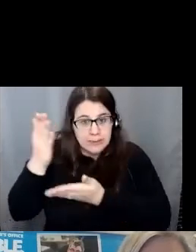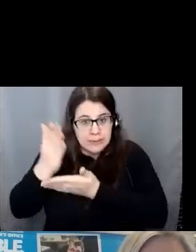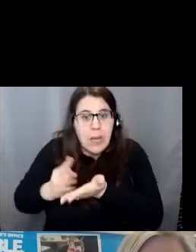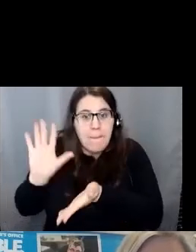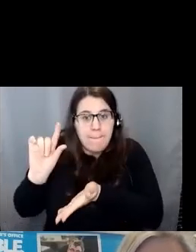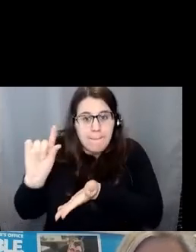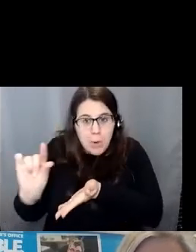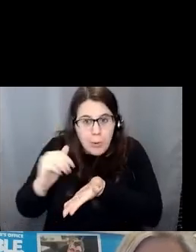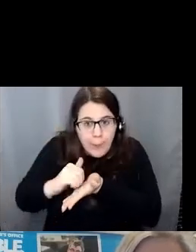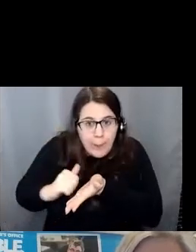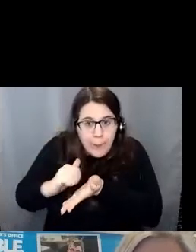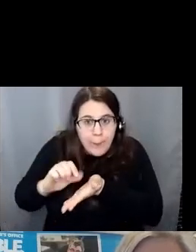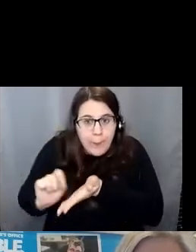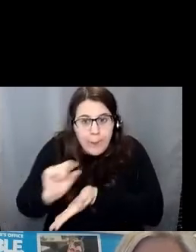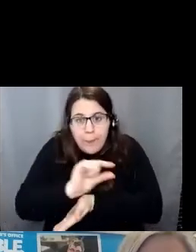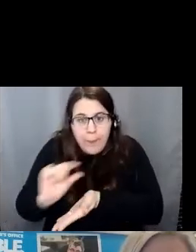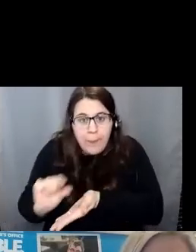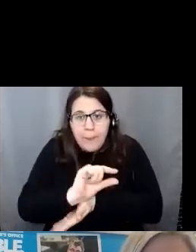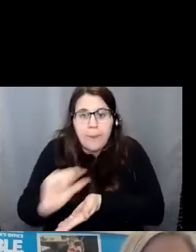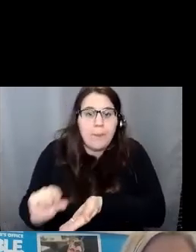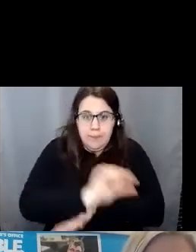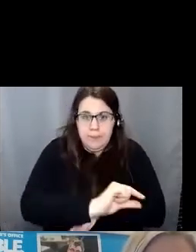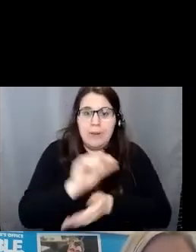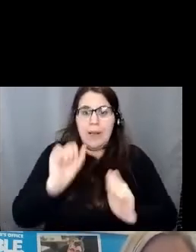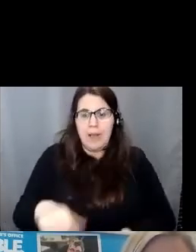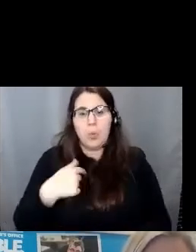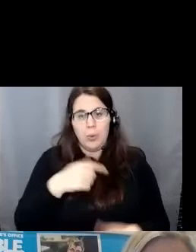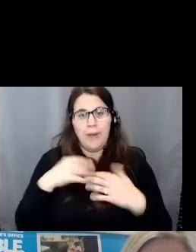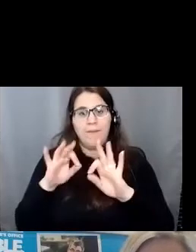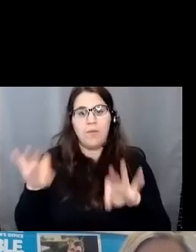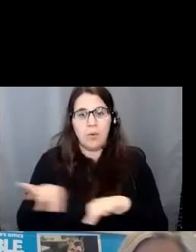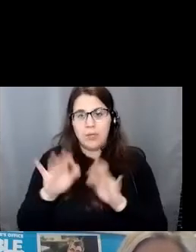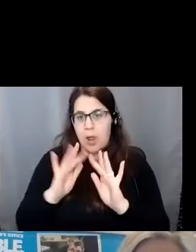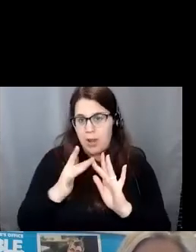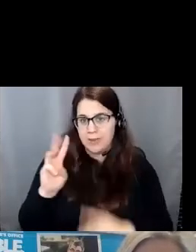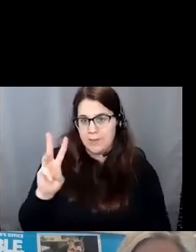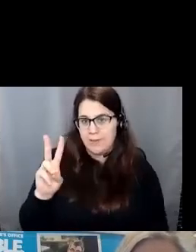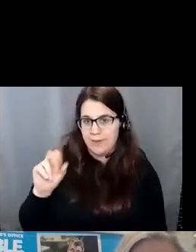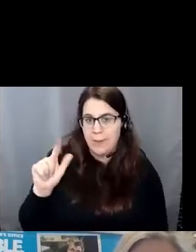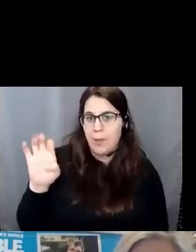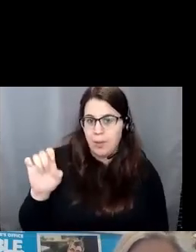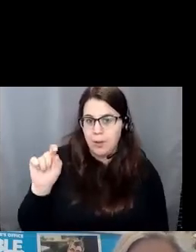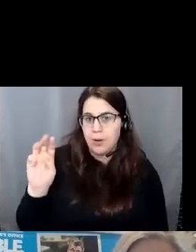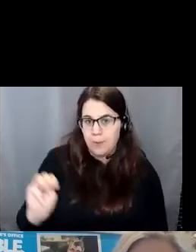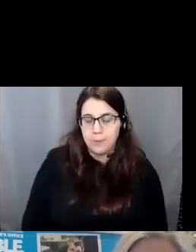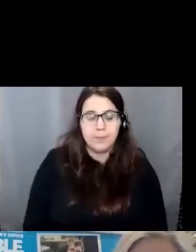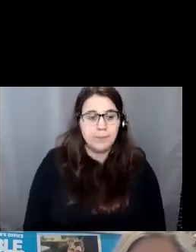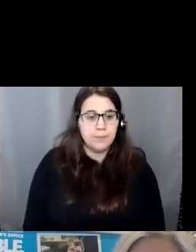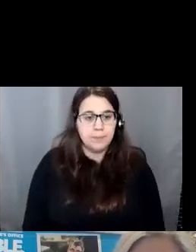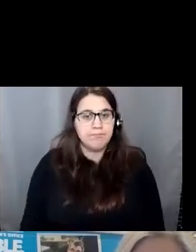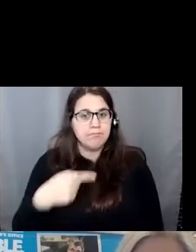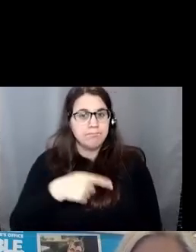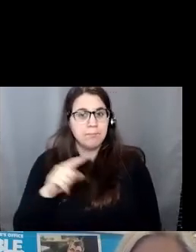And we do have forms to get this set up at the Resources tab of WVABLE.com. And then Tom will